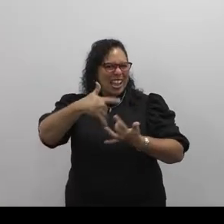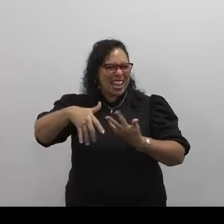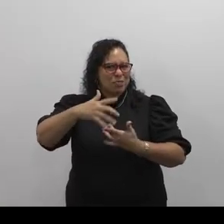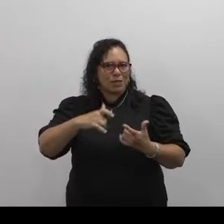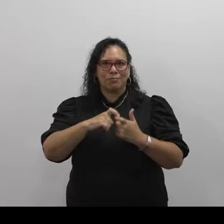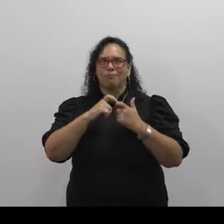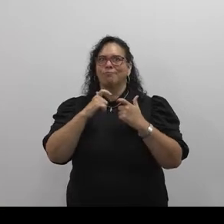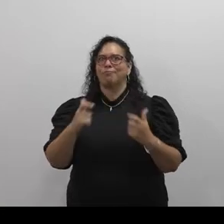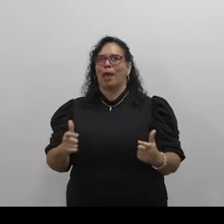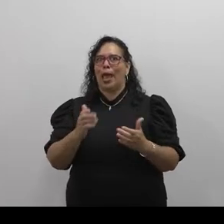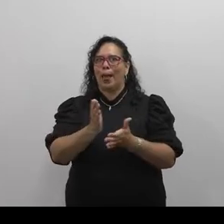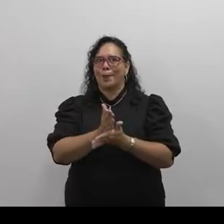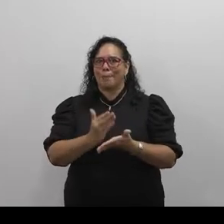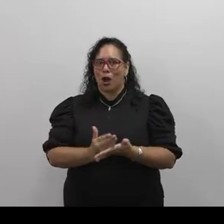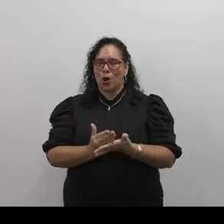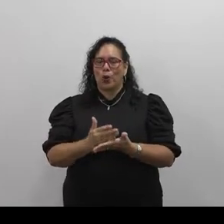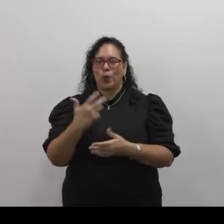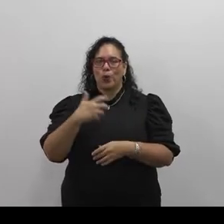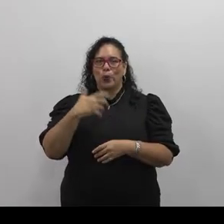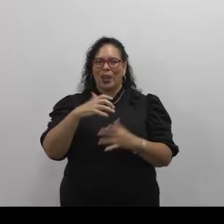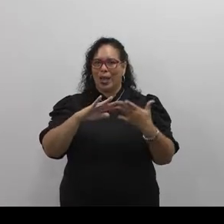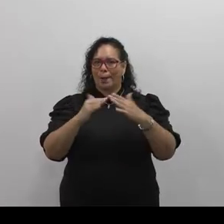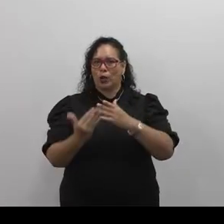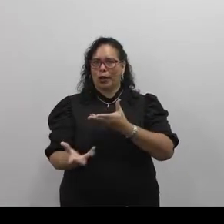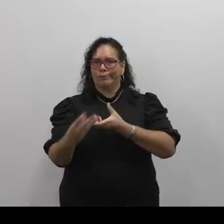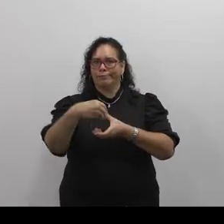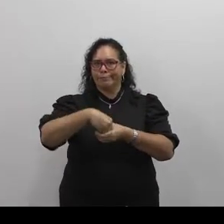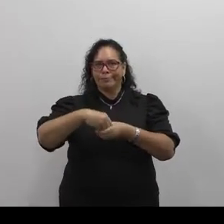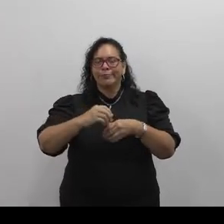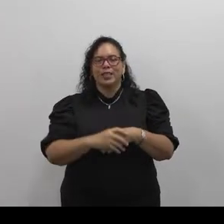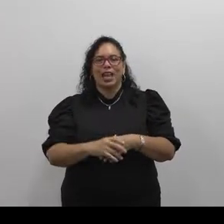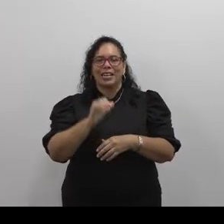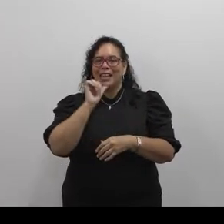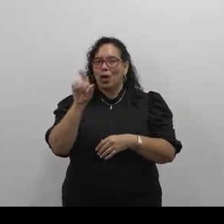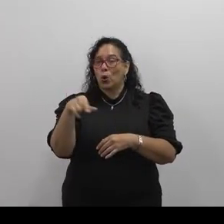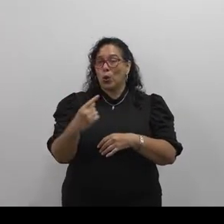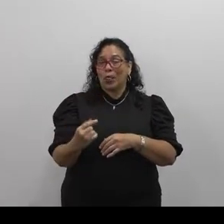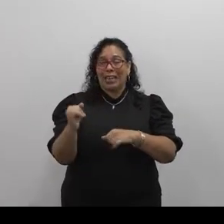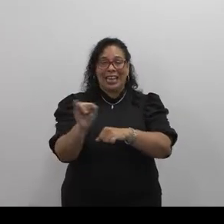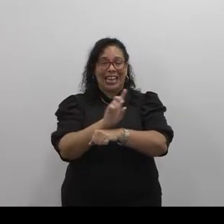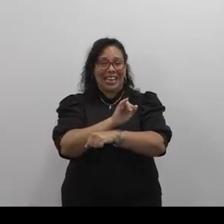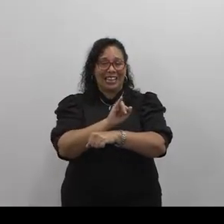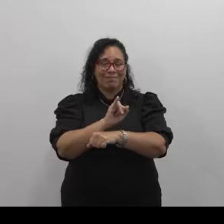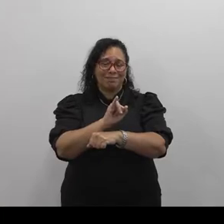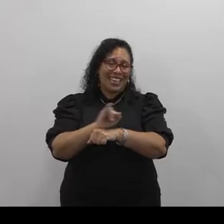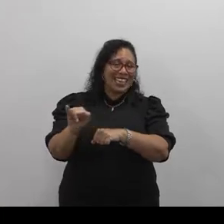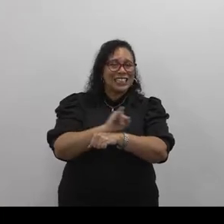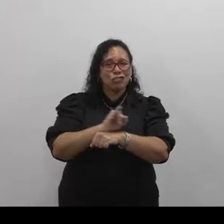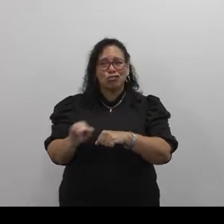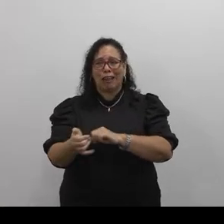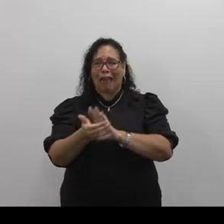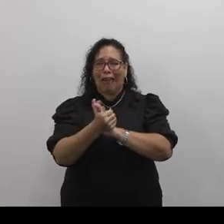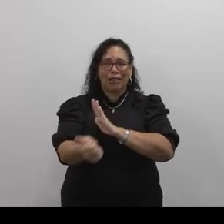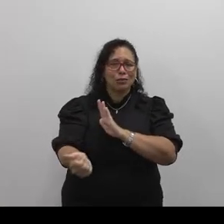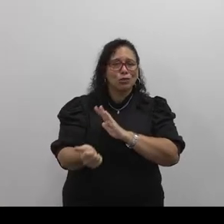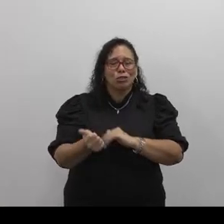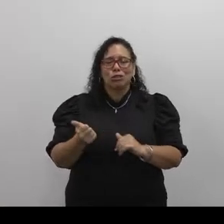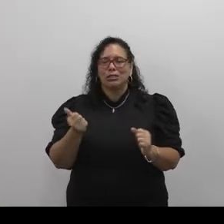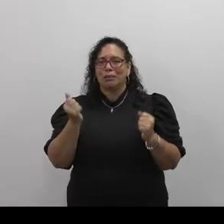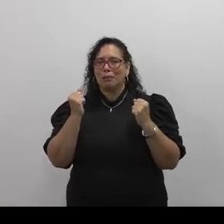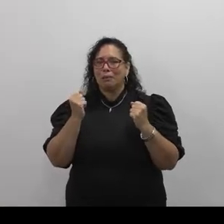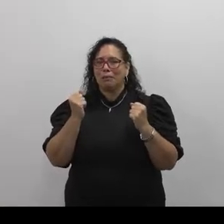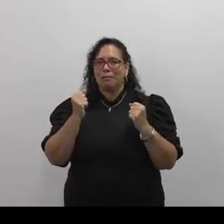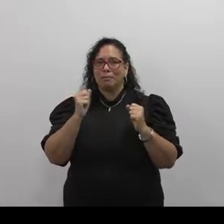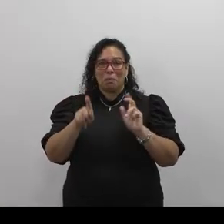large part of this, right? So not only was this plan informed by industry experts, a number of different folks who are in this room, very much informed